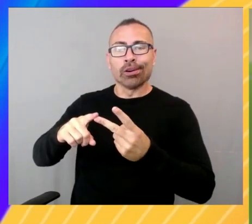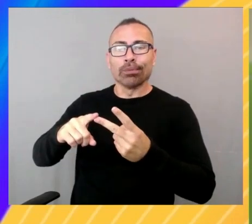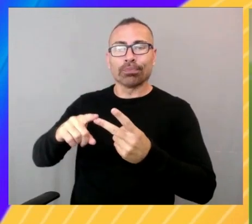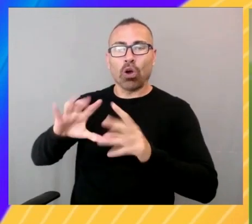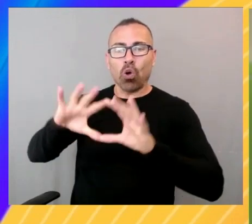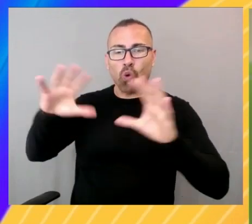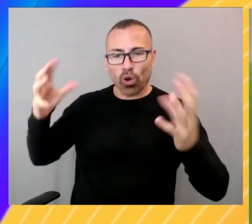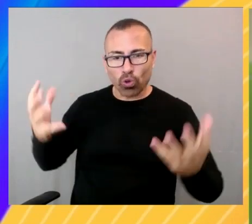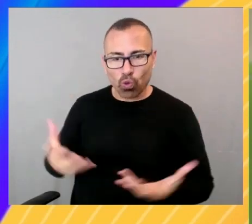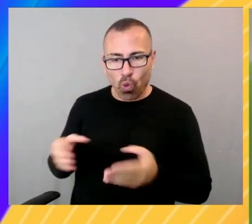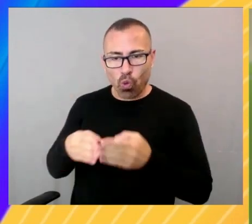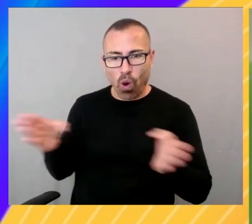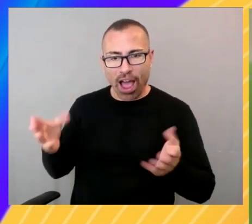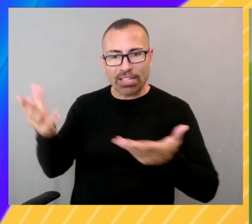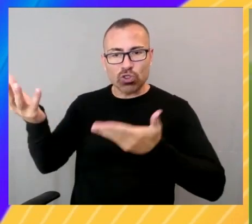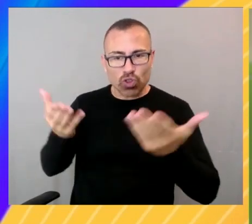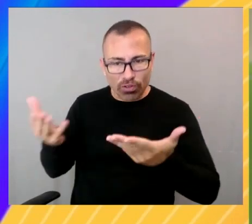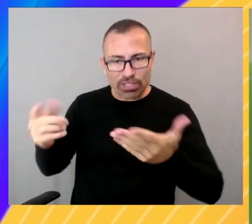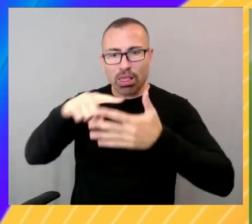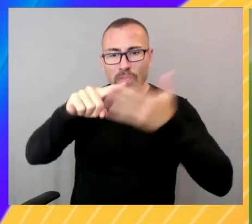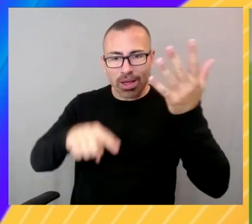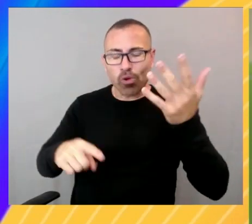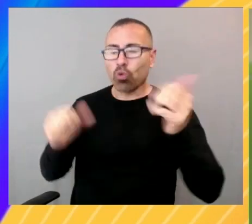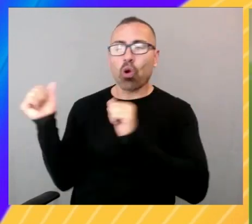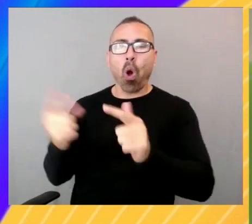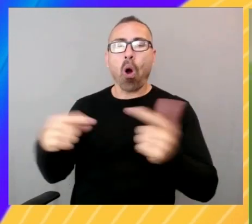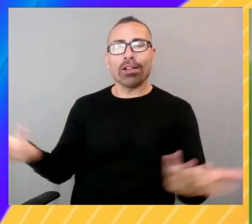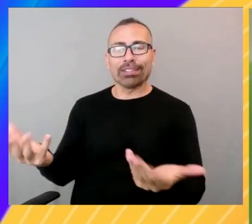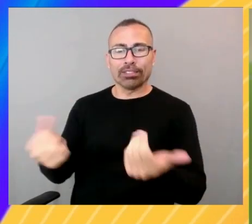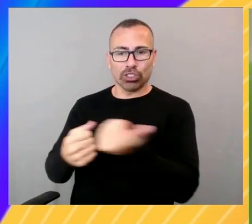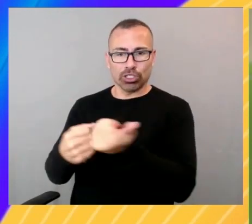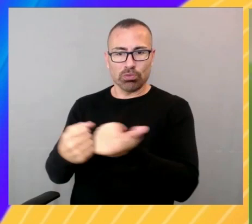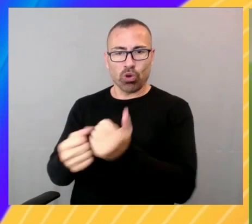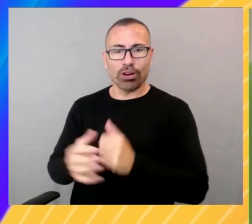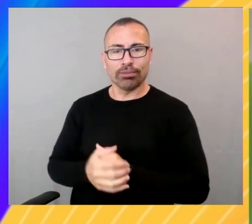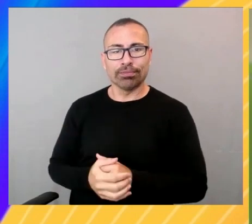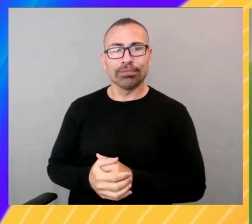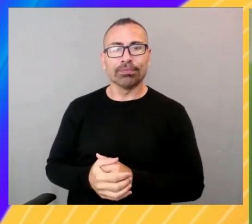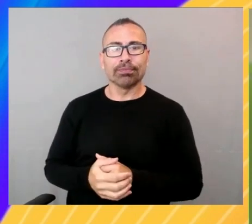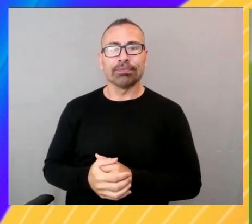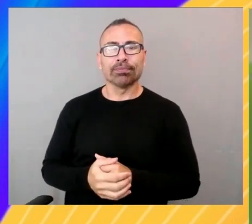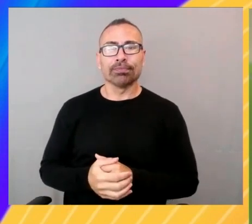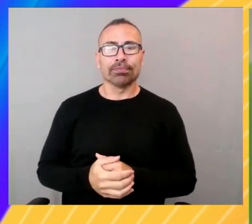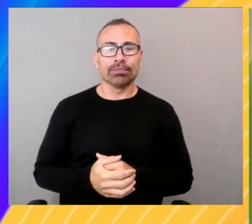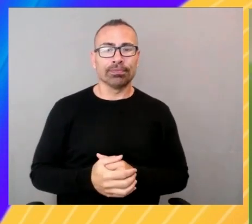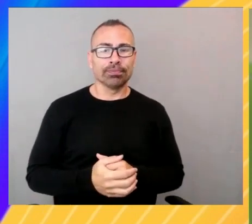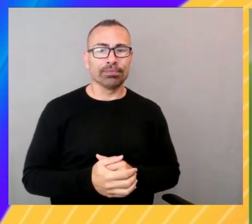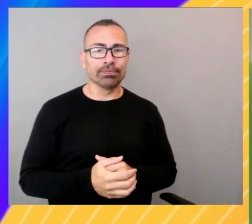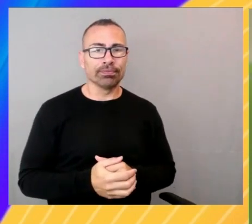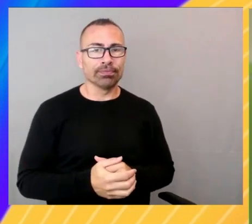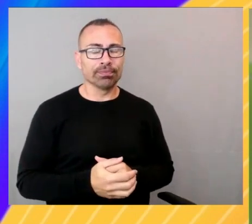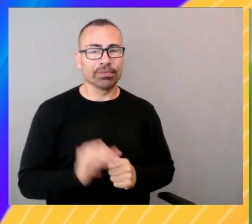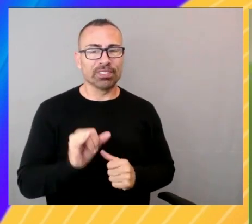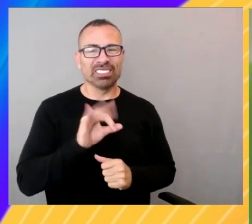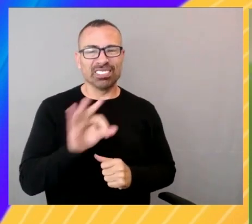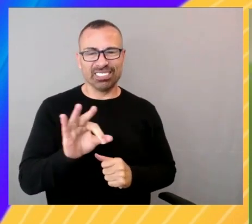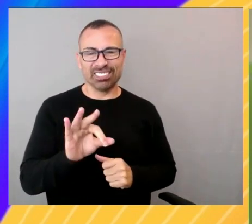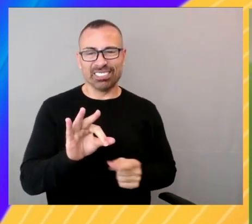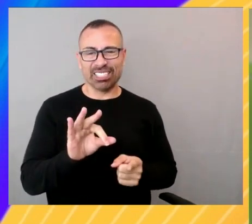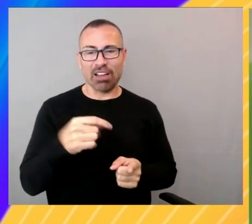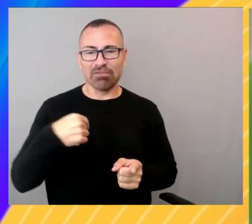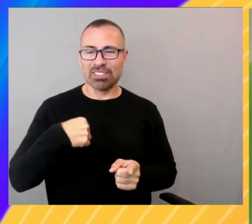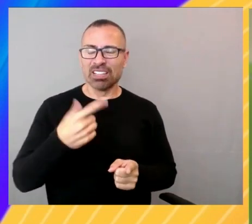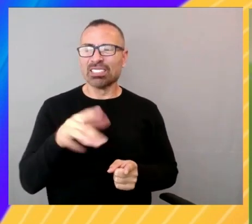and help address this. Yeah, I think it's interesting. I think a lot of people will go to their AWS account team and say, we need to do something technical. We need to get